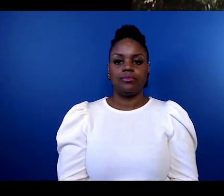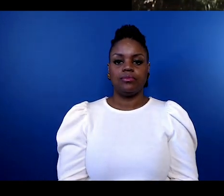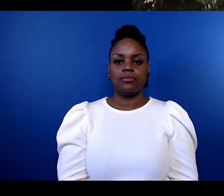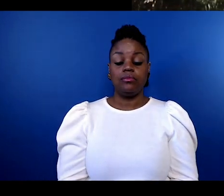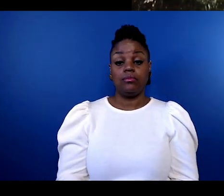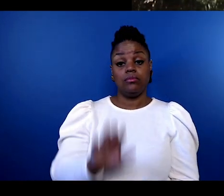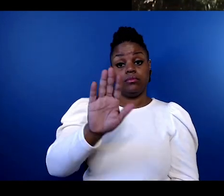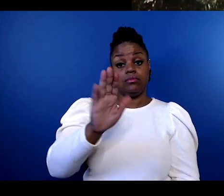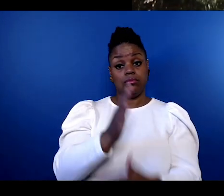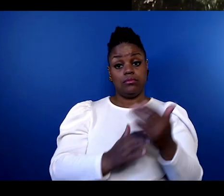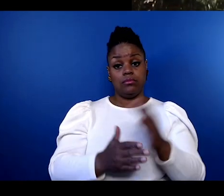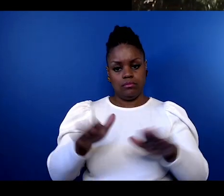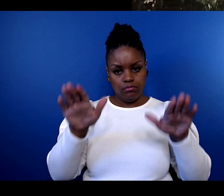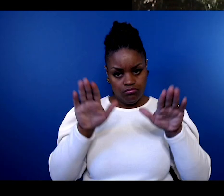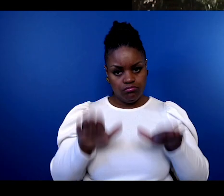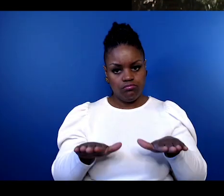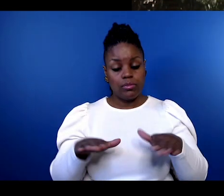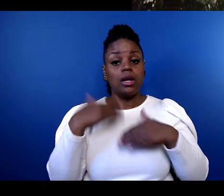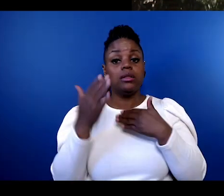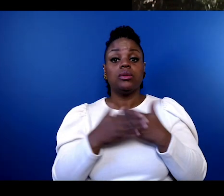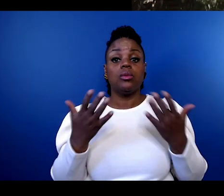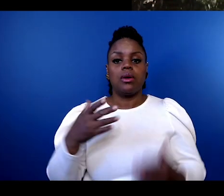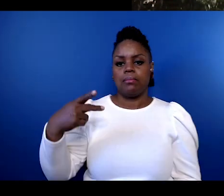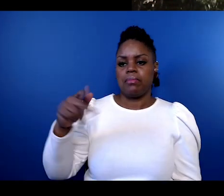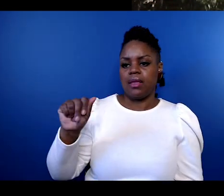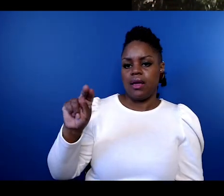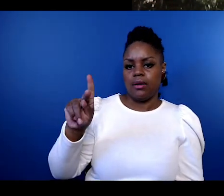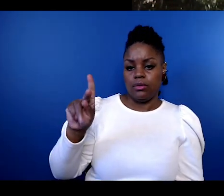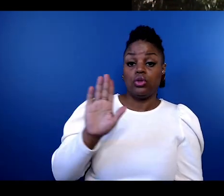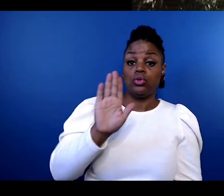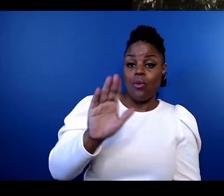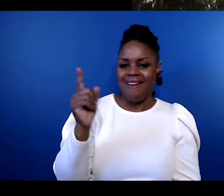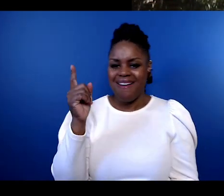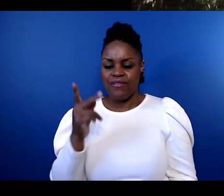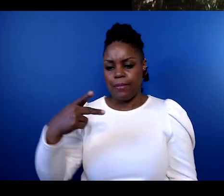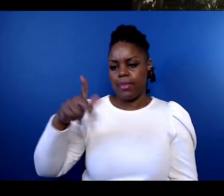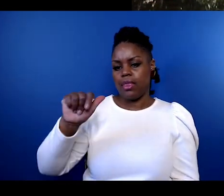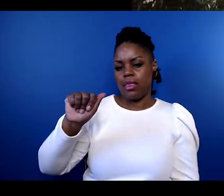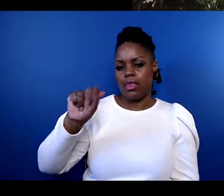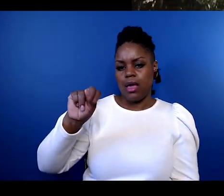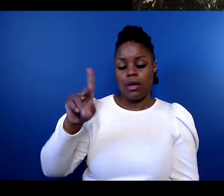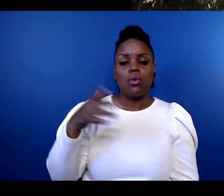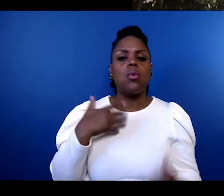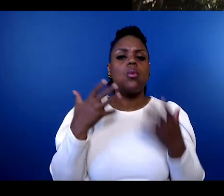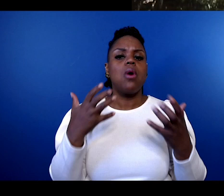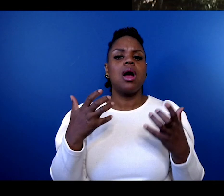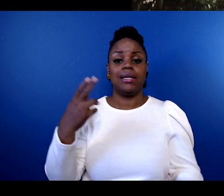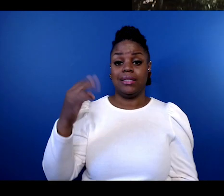Next is 8-point pose or chaturanga. So we have the hips